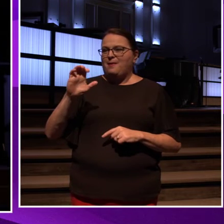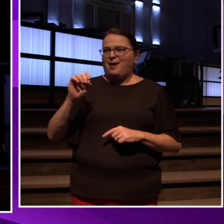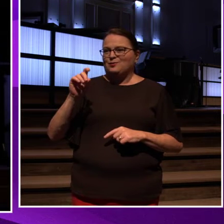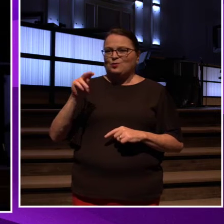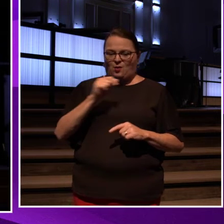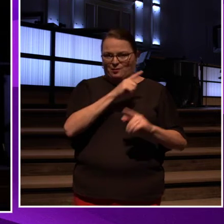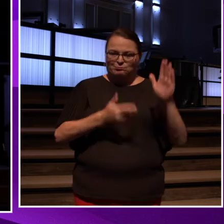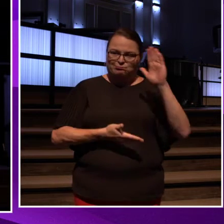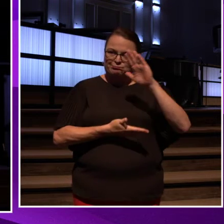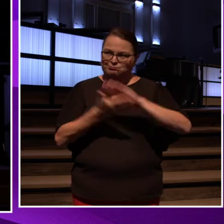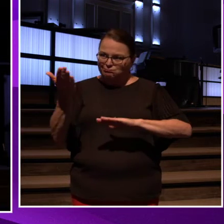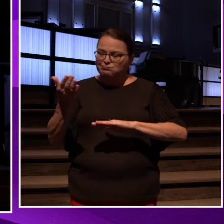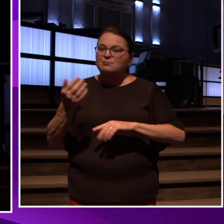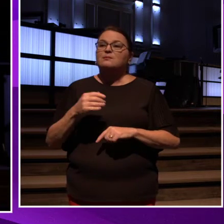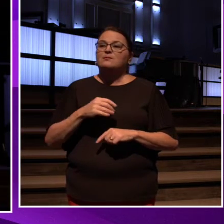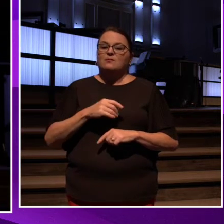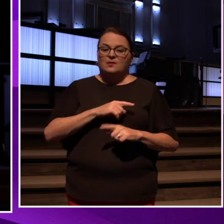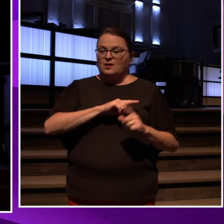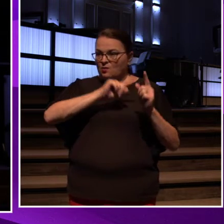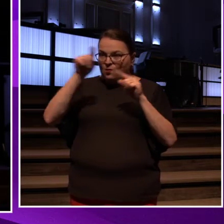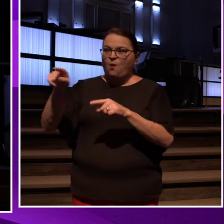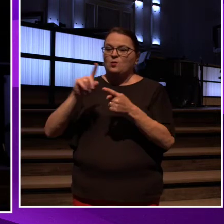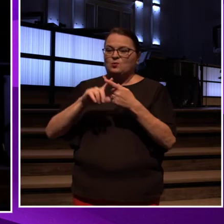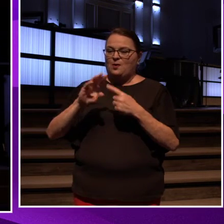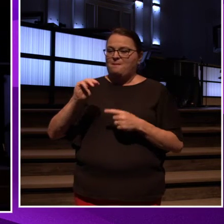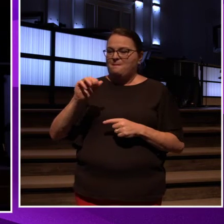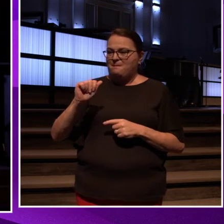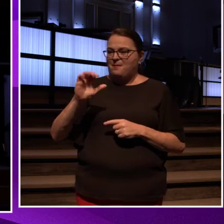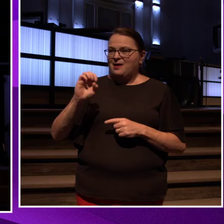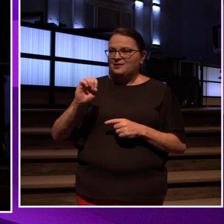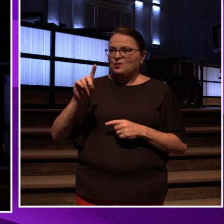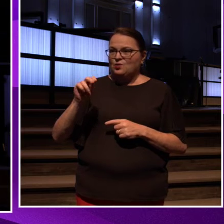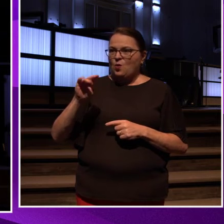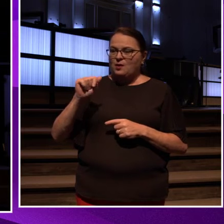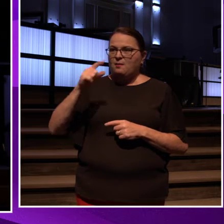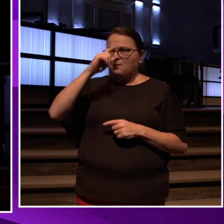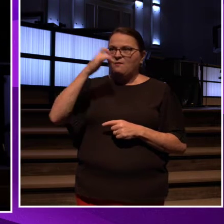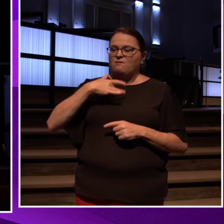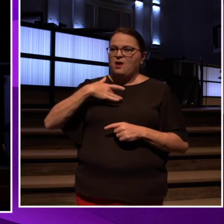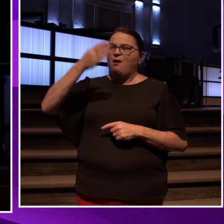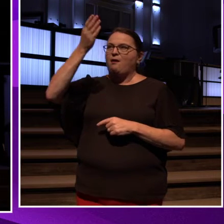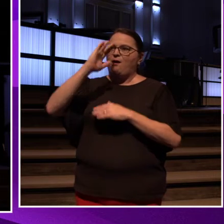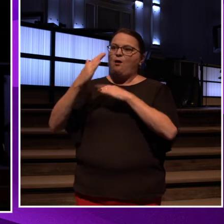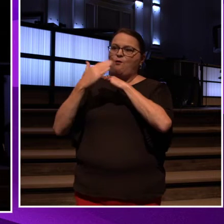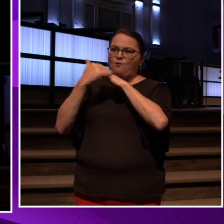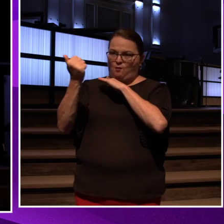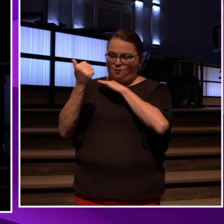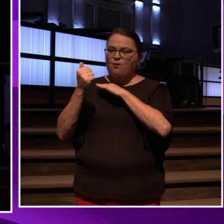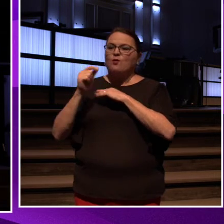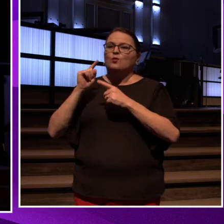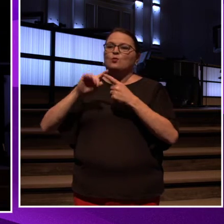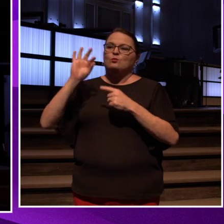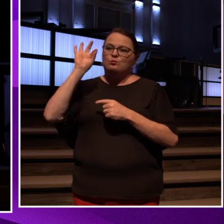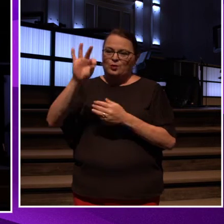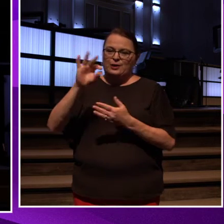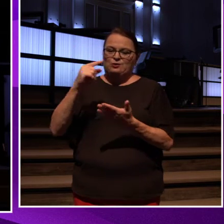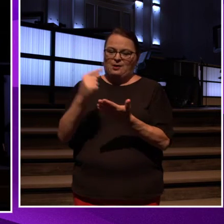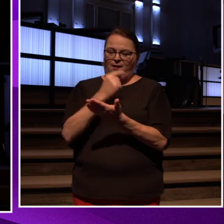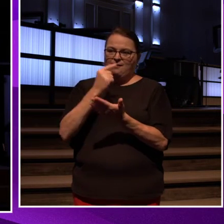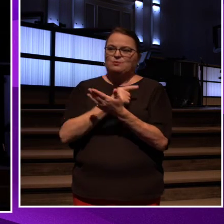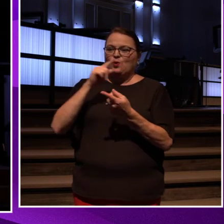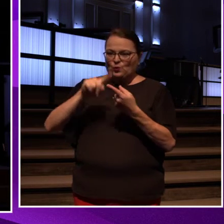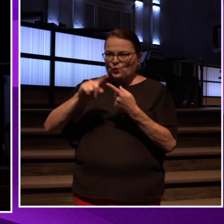paraphrasing. And it says, they sought to go to Macedonia, concluding that God had called us, that's at the end of verse 10, to preach the gospel to